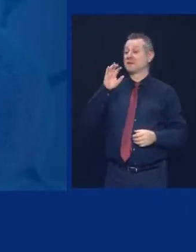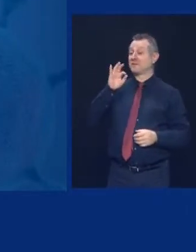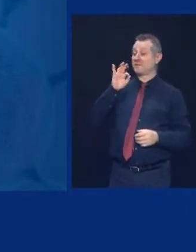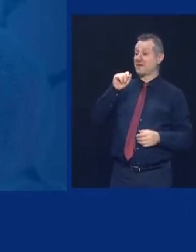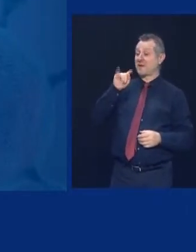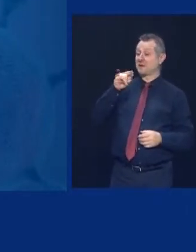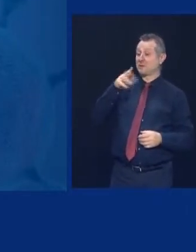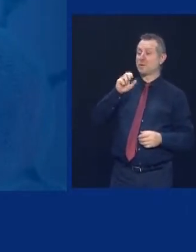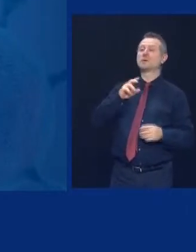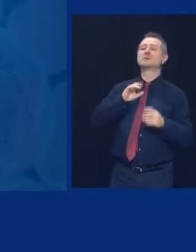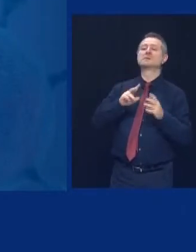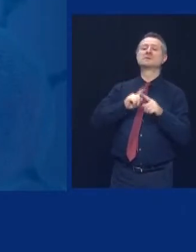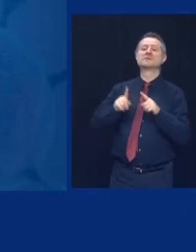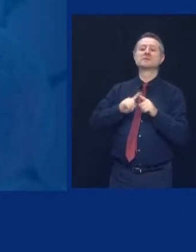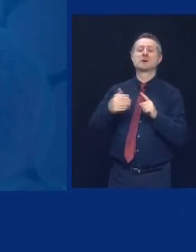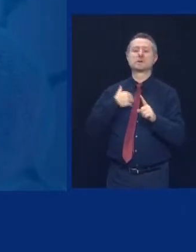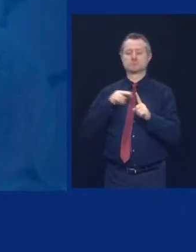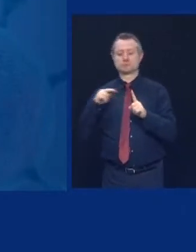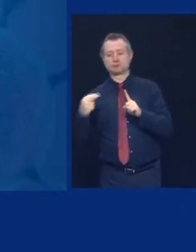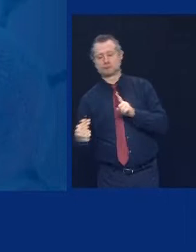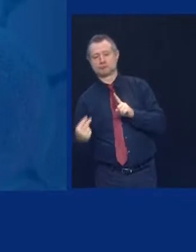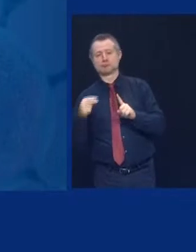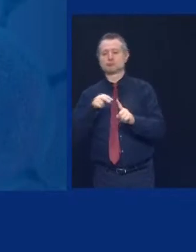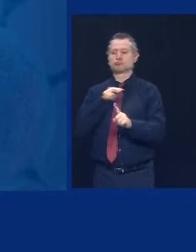frankly more problematic.